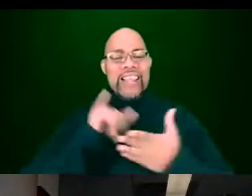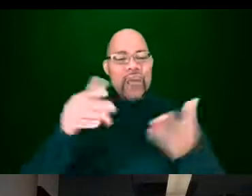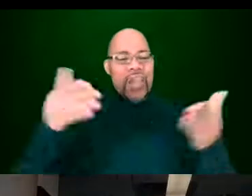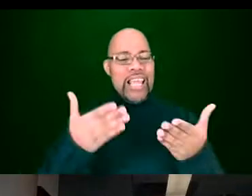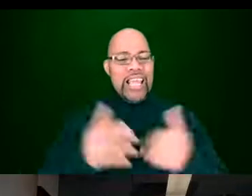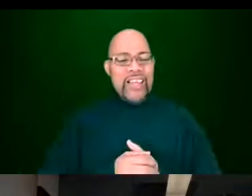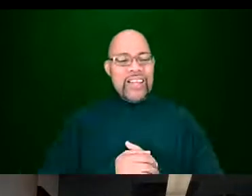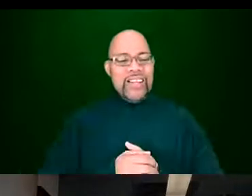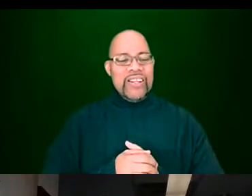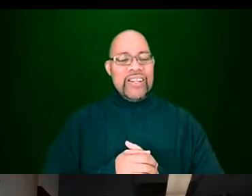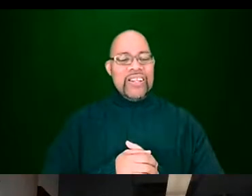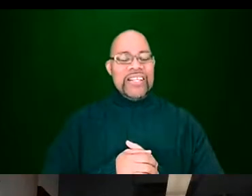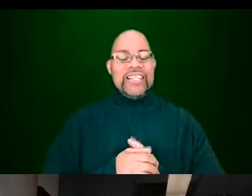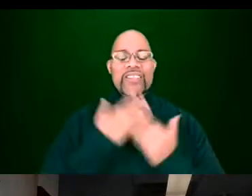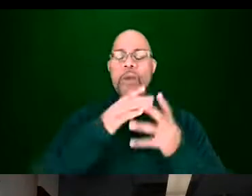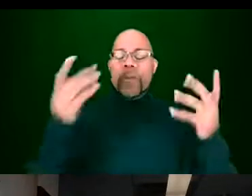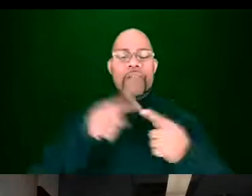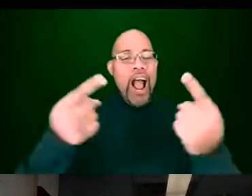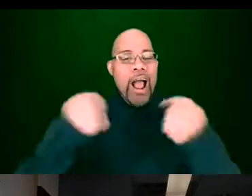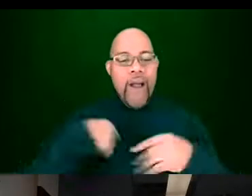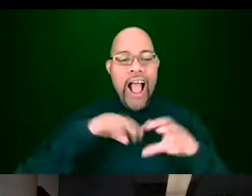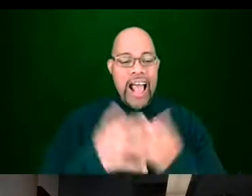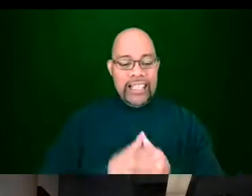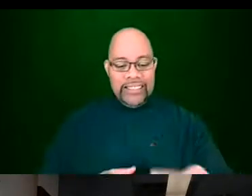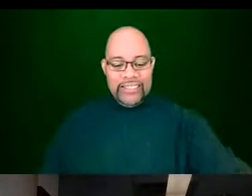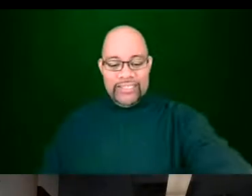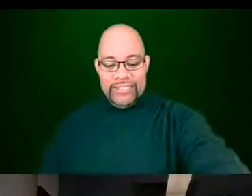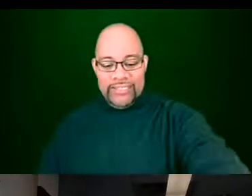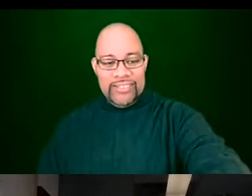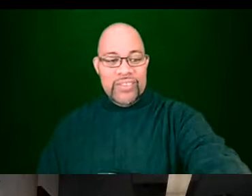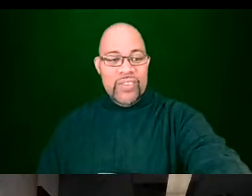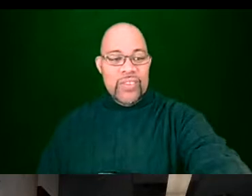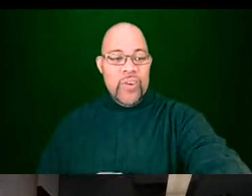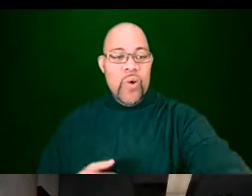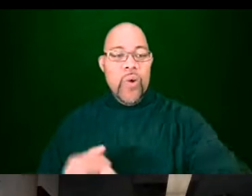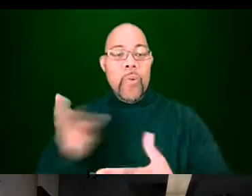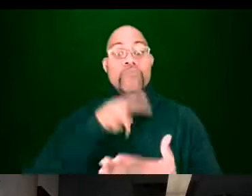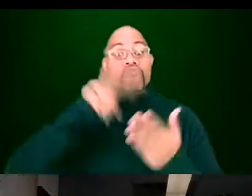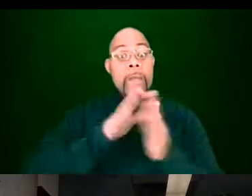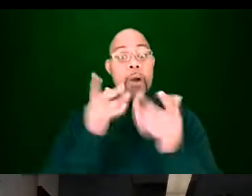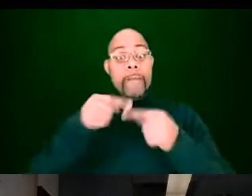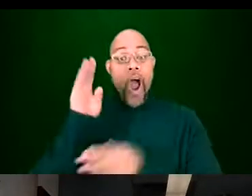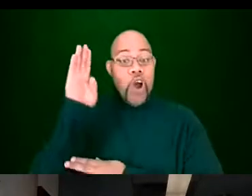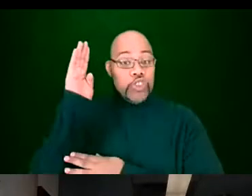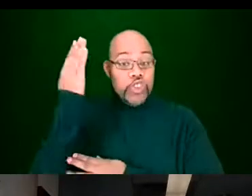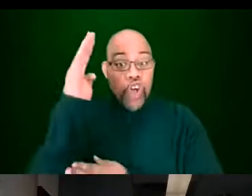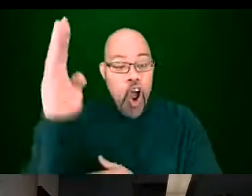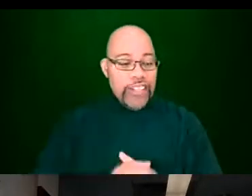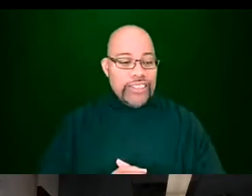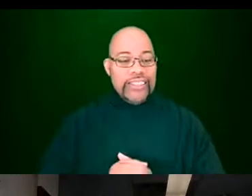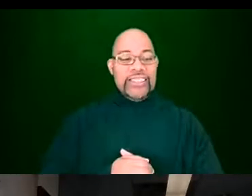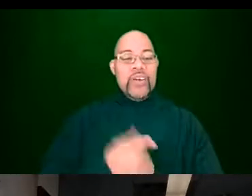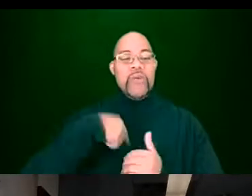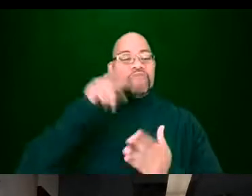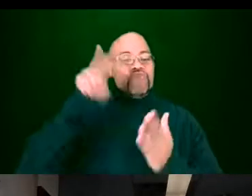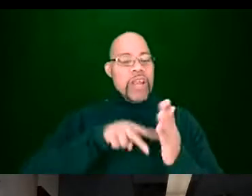Thank you so much for coming to our class. We have been reading books about sharks. We have been